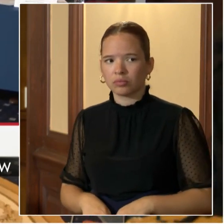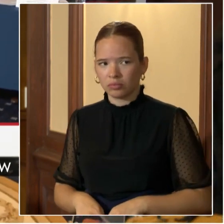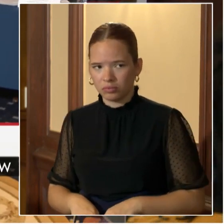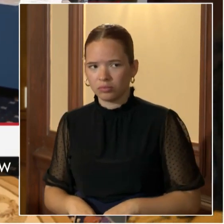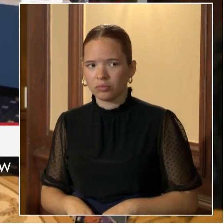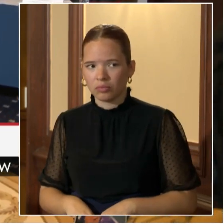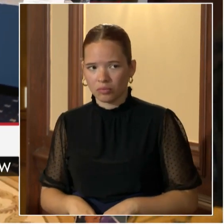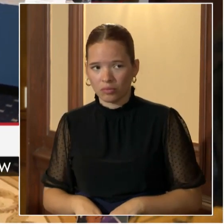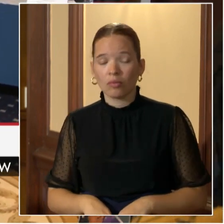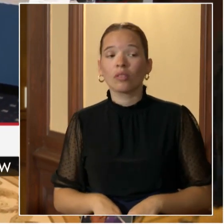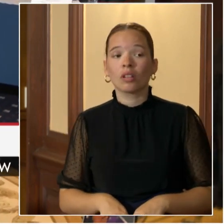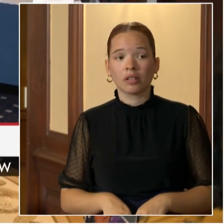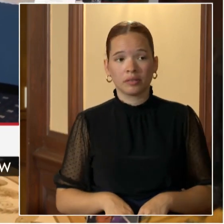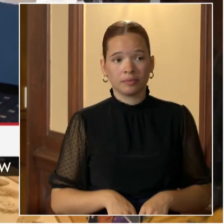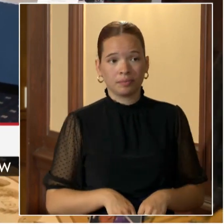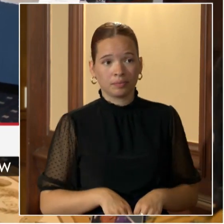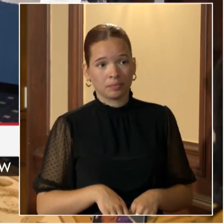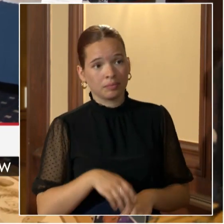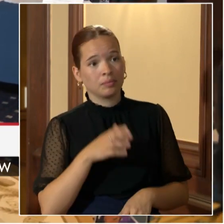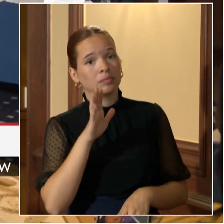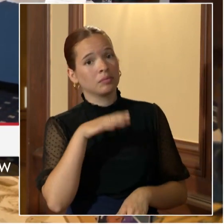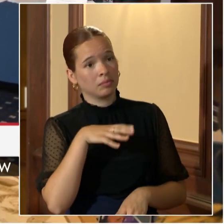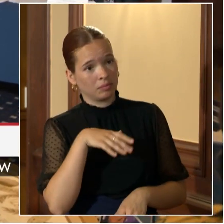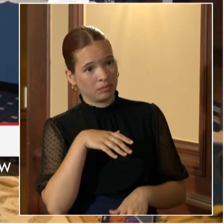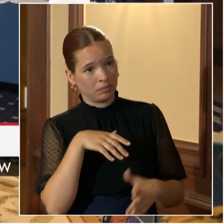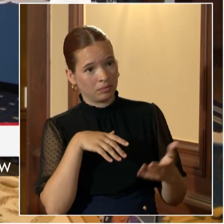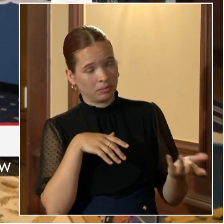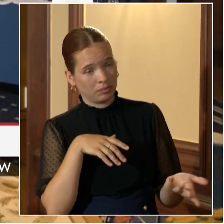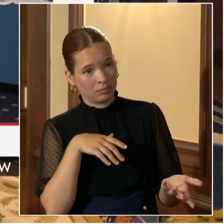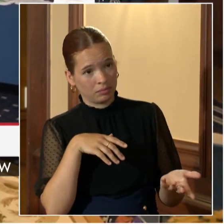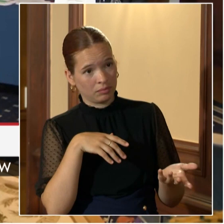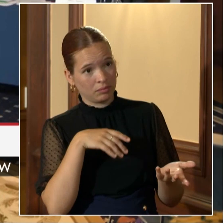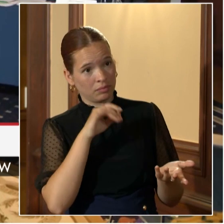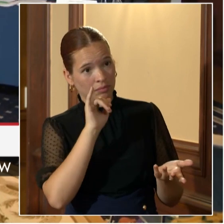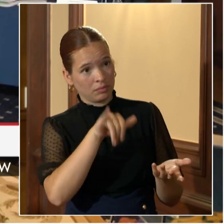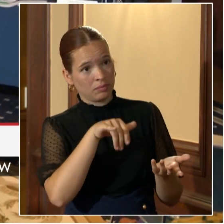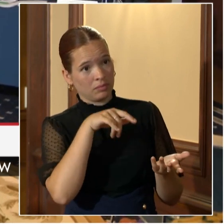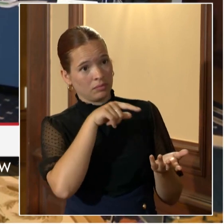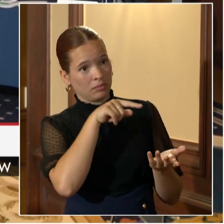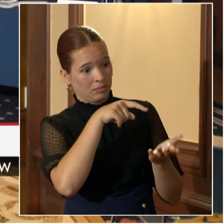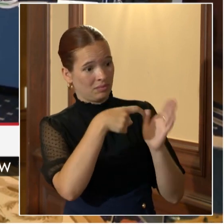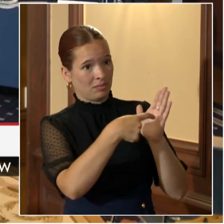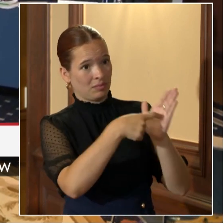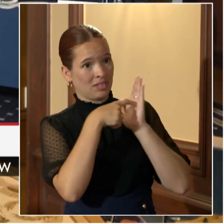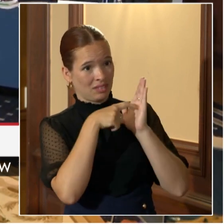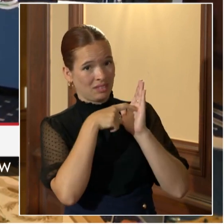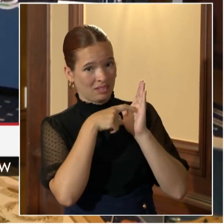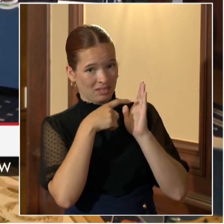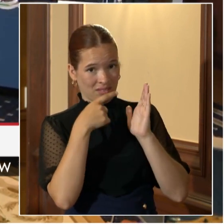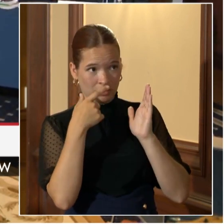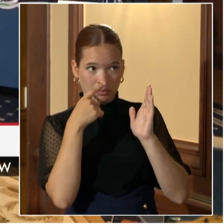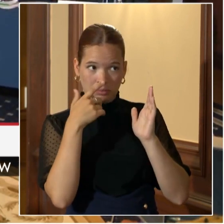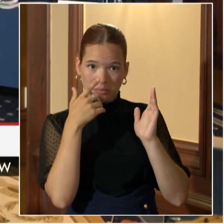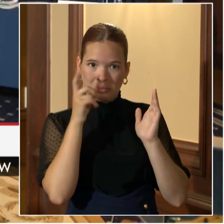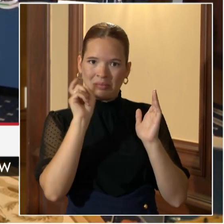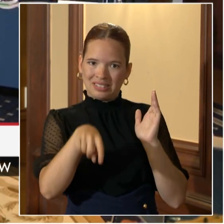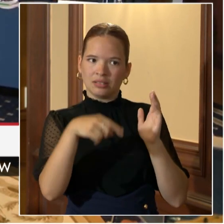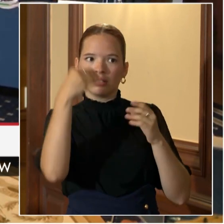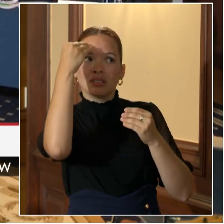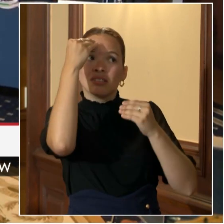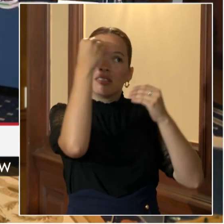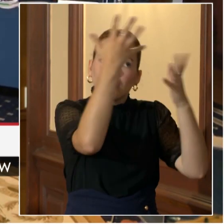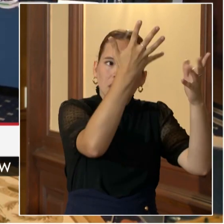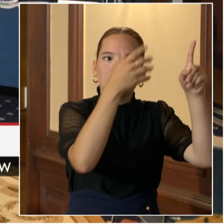to inform Congress of our readiness for statehood and inform the council and the